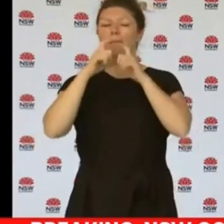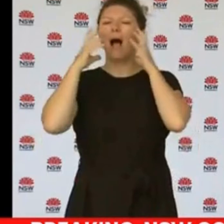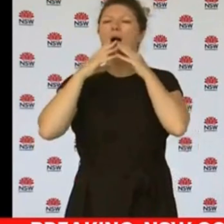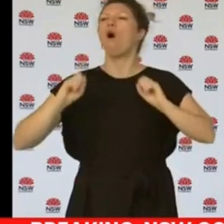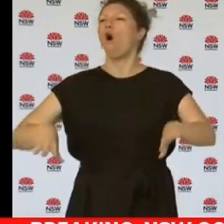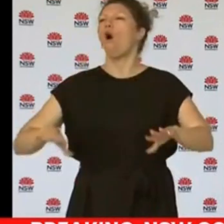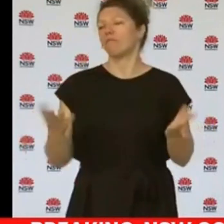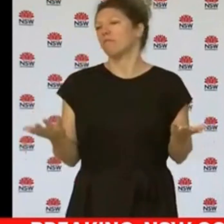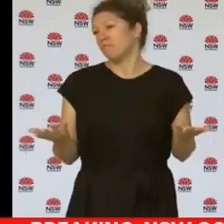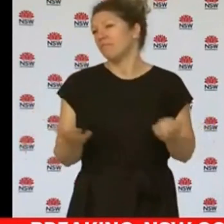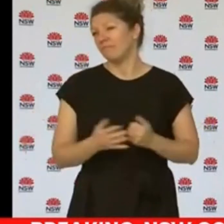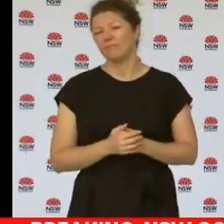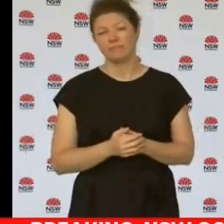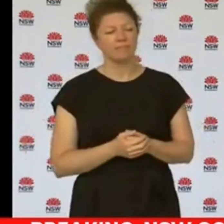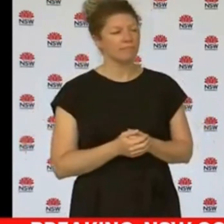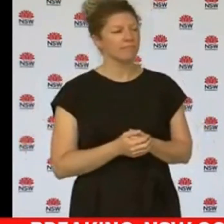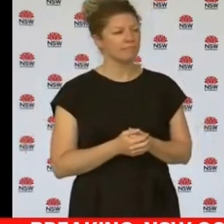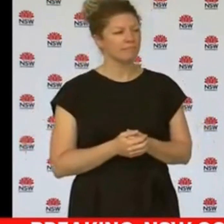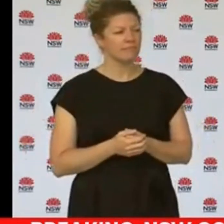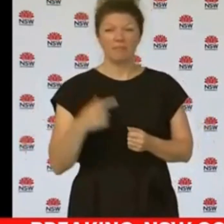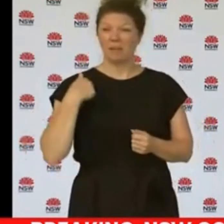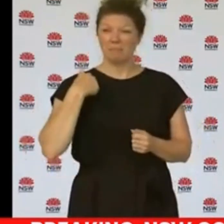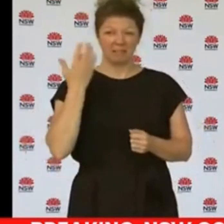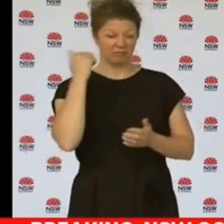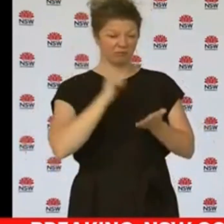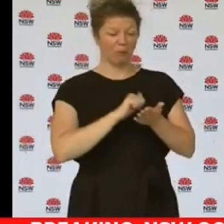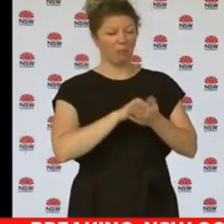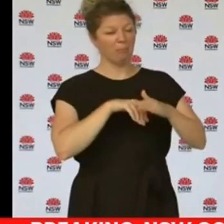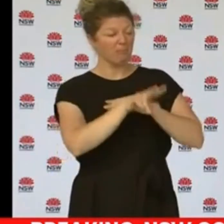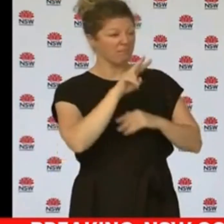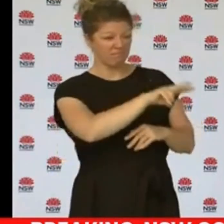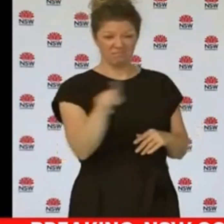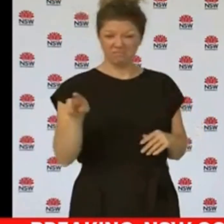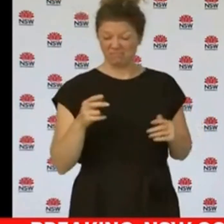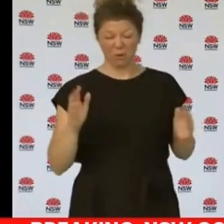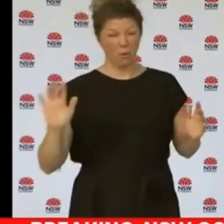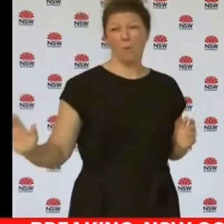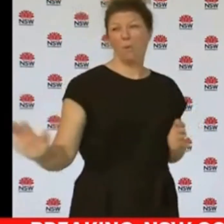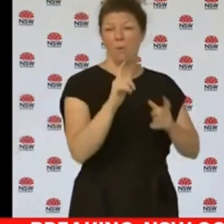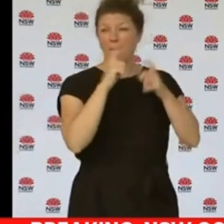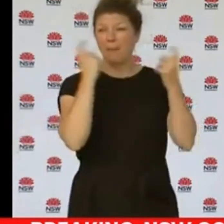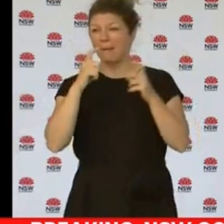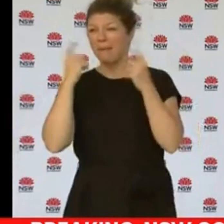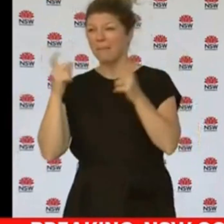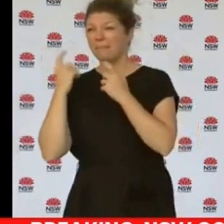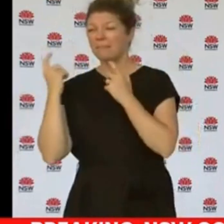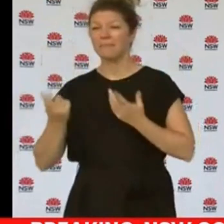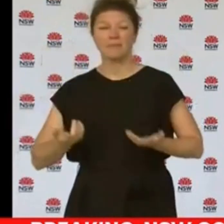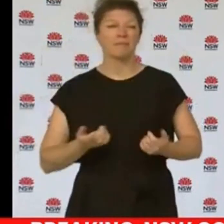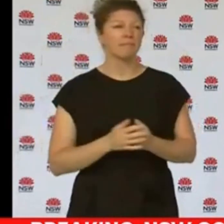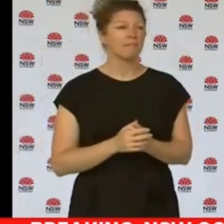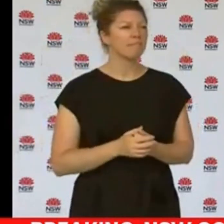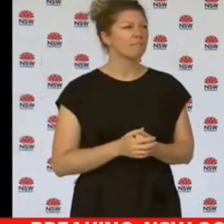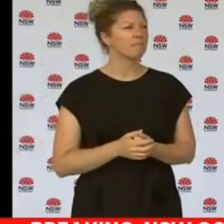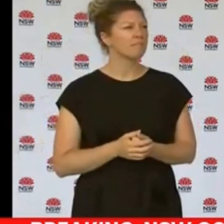health advice, but we're so grateful that people have taken it up. Every time I've been grocery shopping, everybody has been wearing a mask. And similarly, some people are